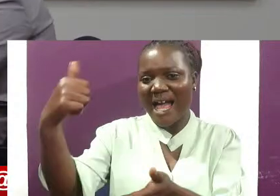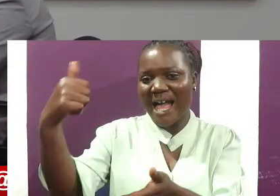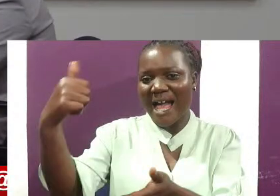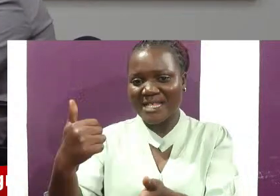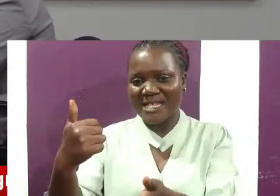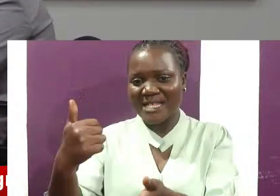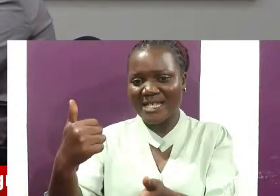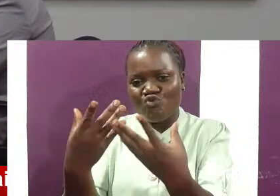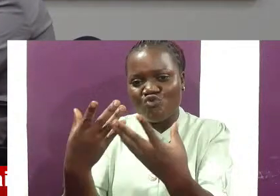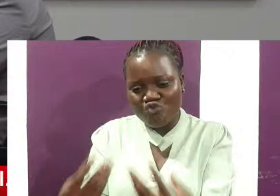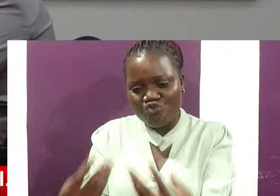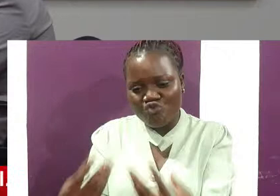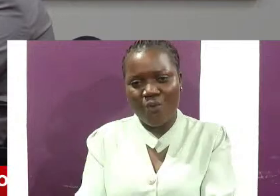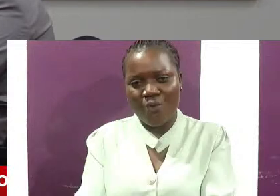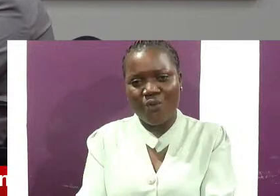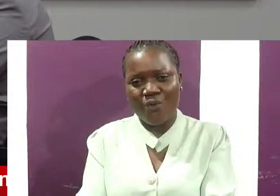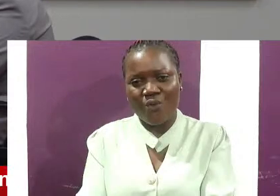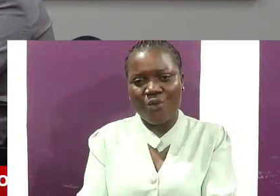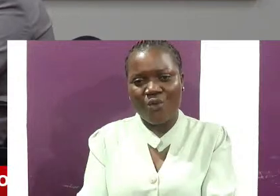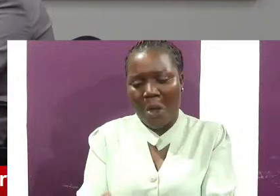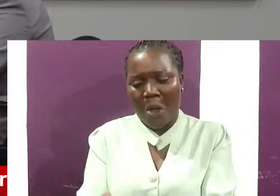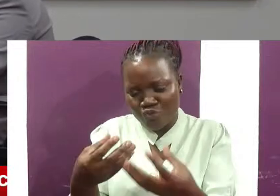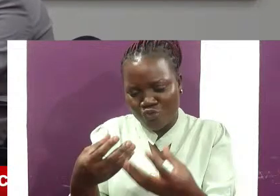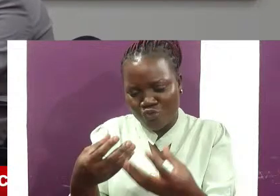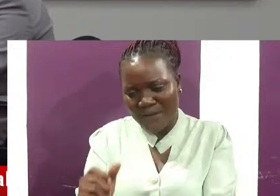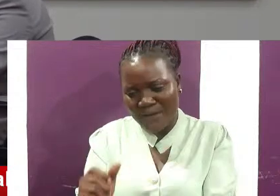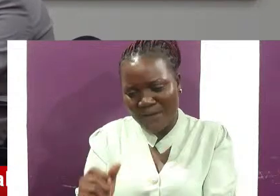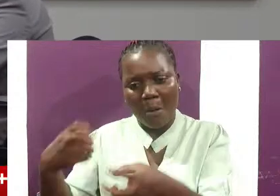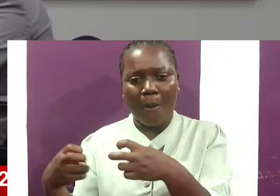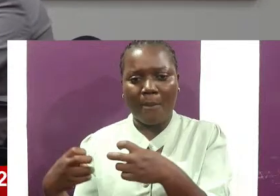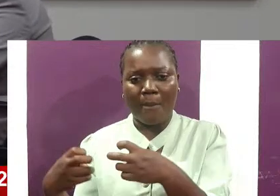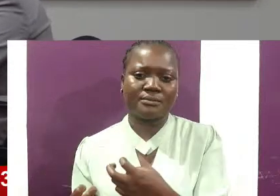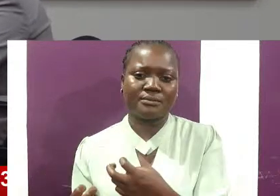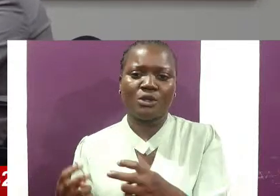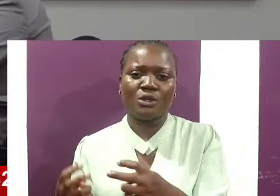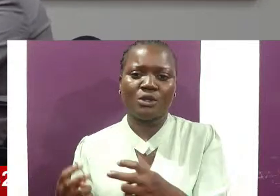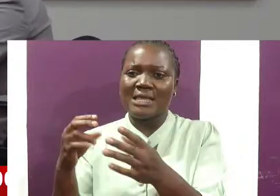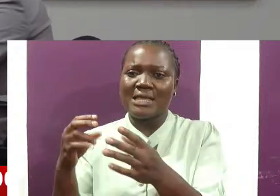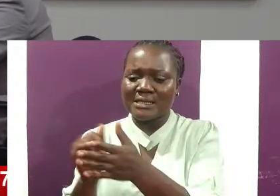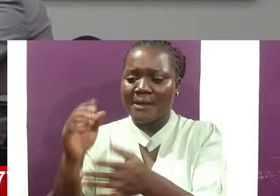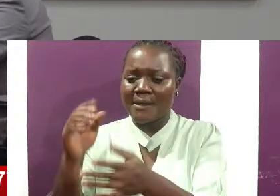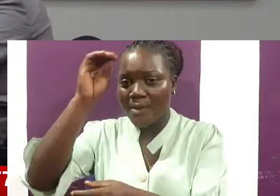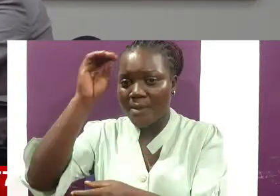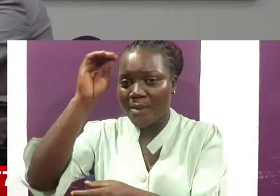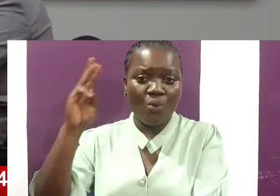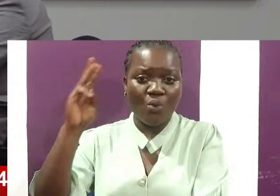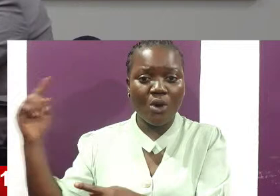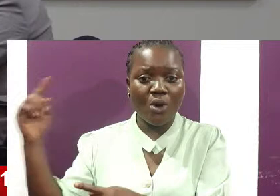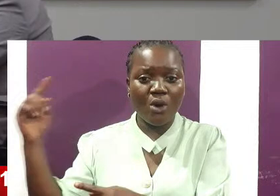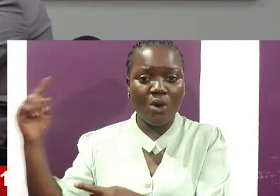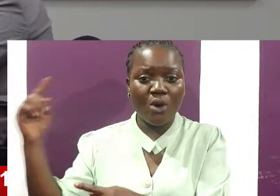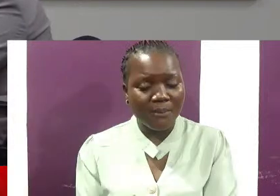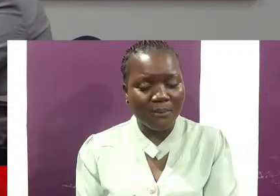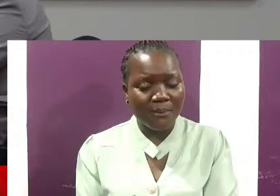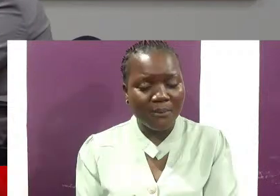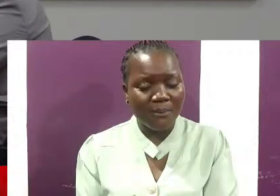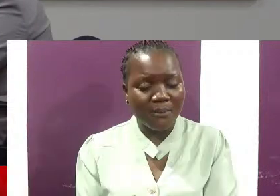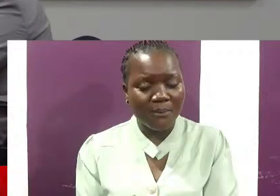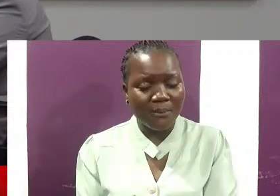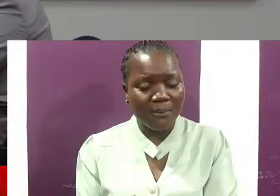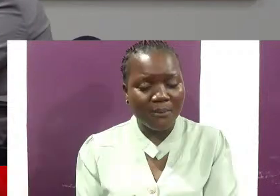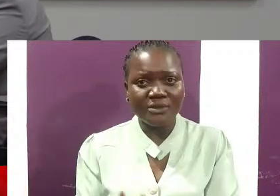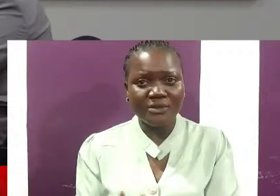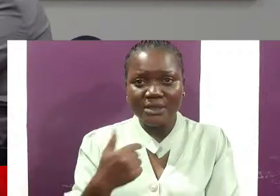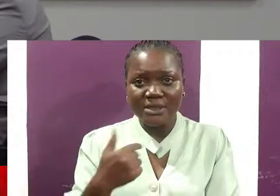the Lord. That's John 16:2. There will come a time when a man will come along, or whoever thinks that he's killing you is doing that for my own